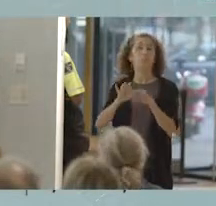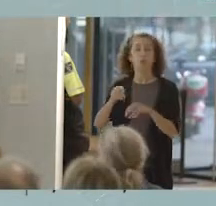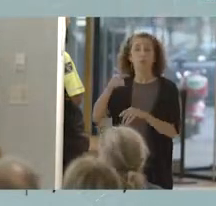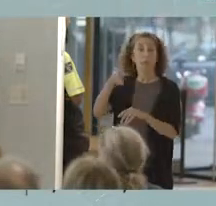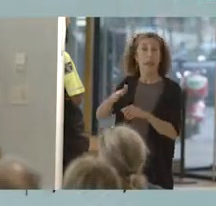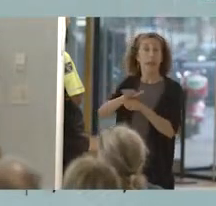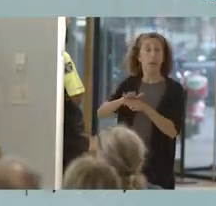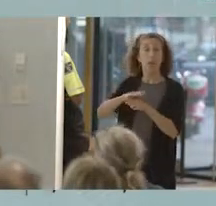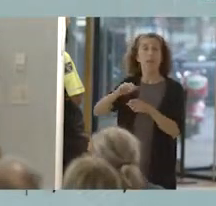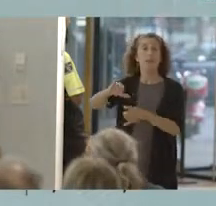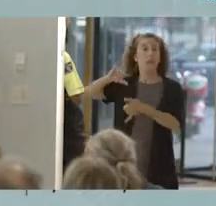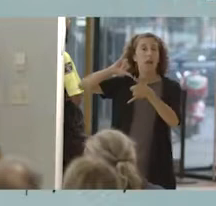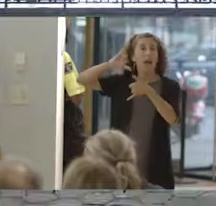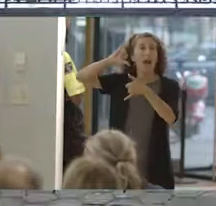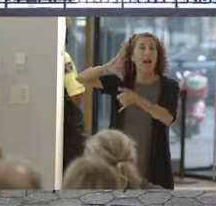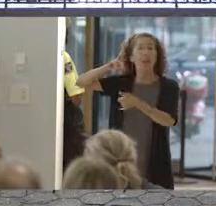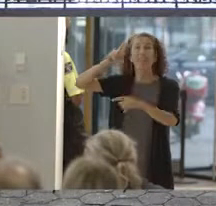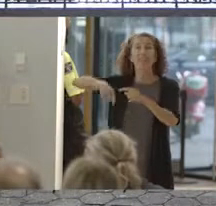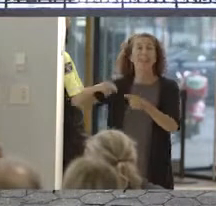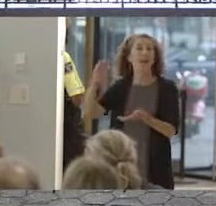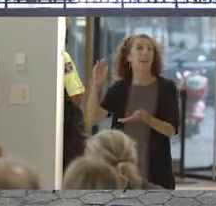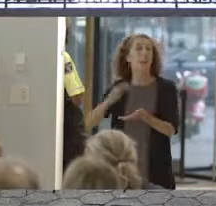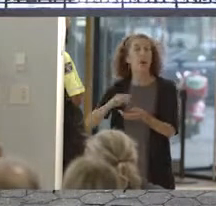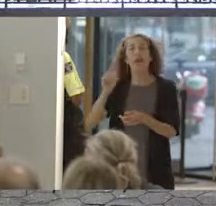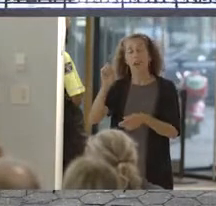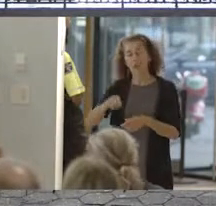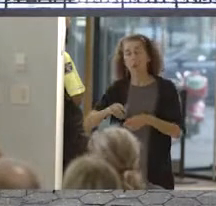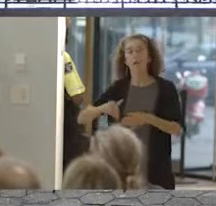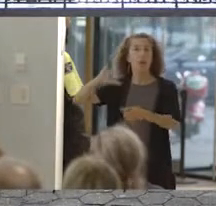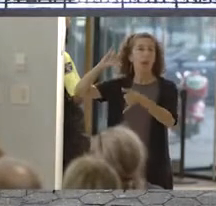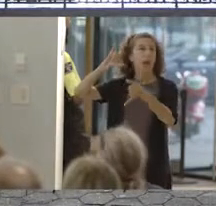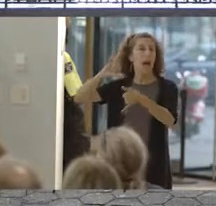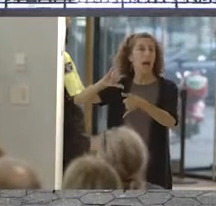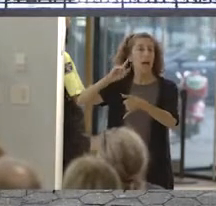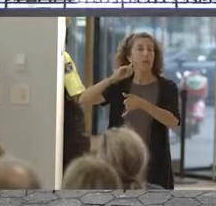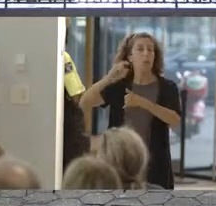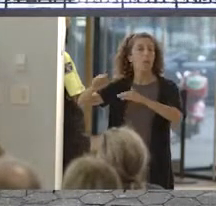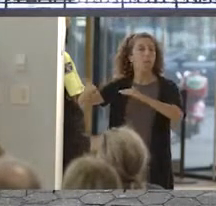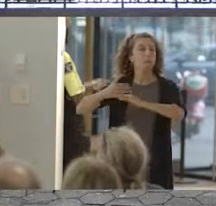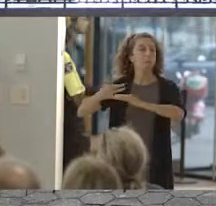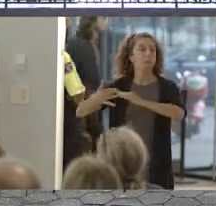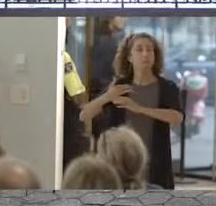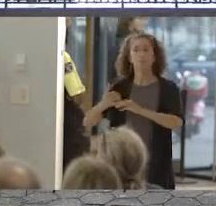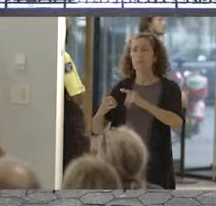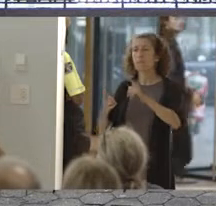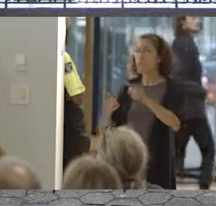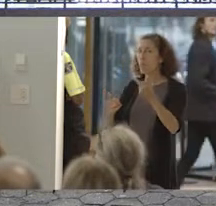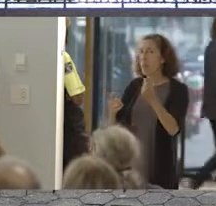be a pretty significant structure here. And we've indicated here.